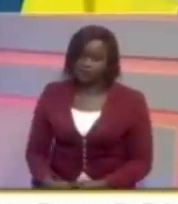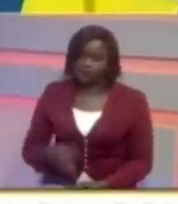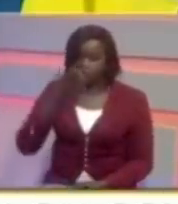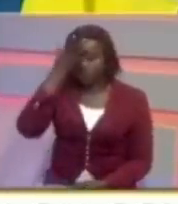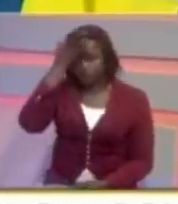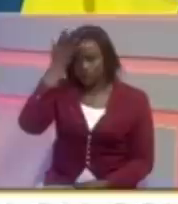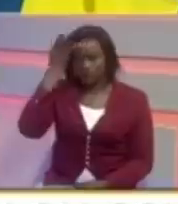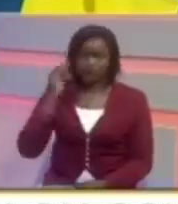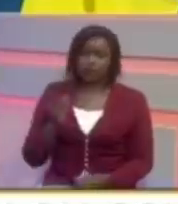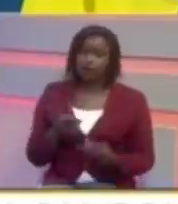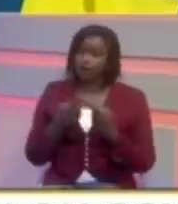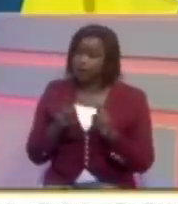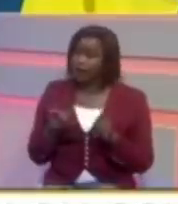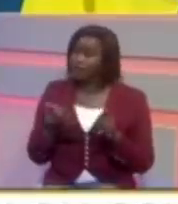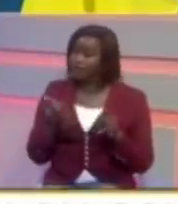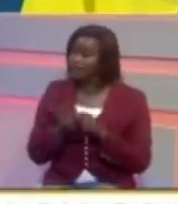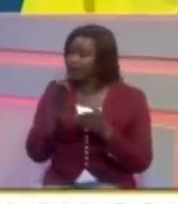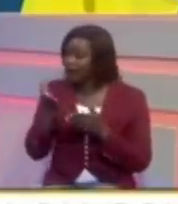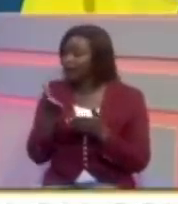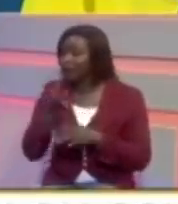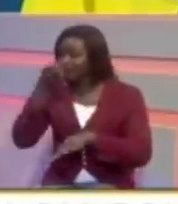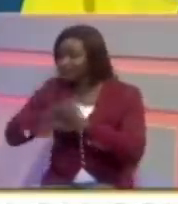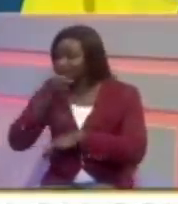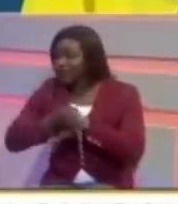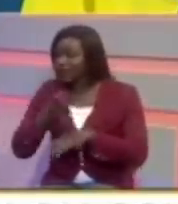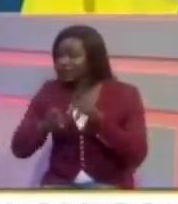However, there are still some crooks in the society